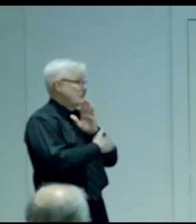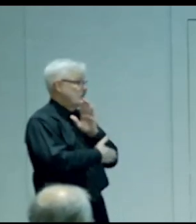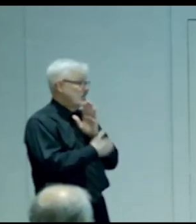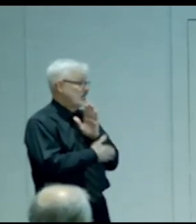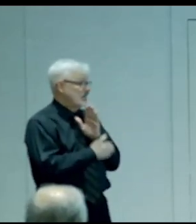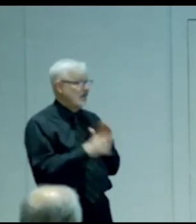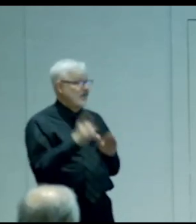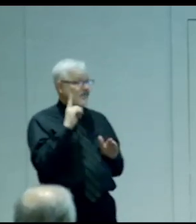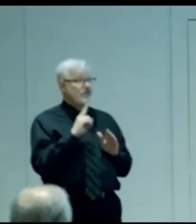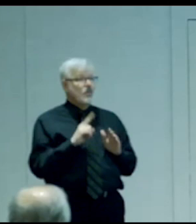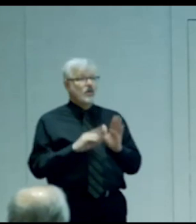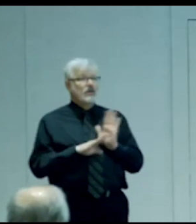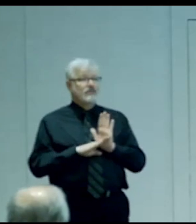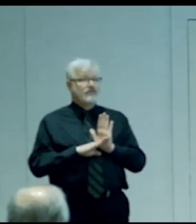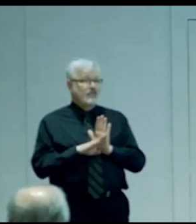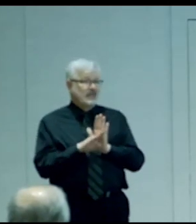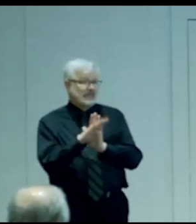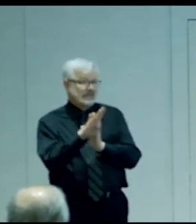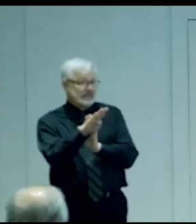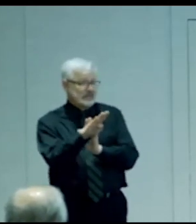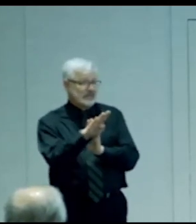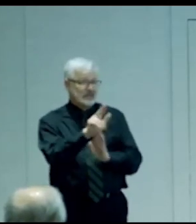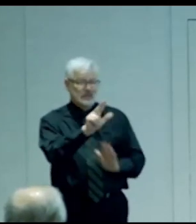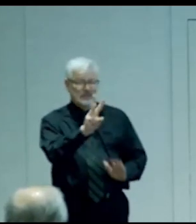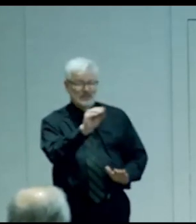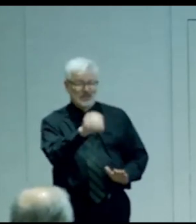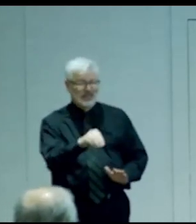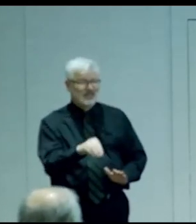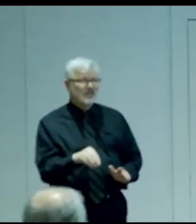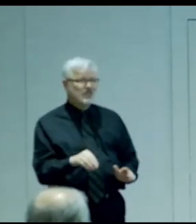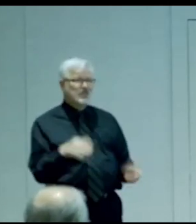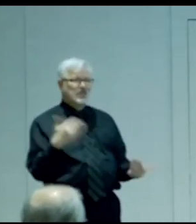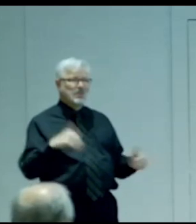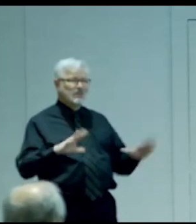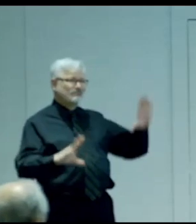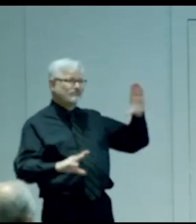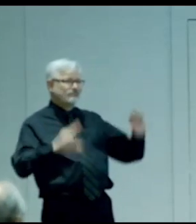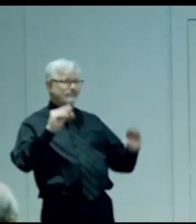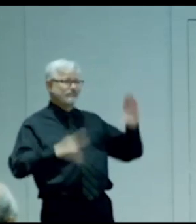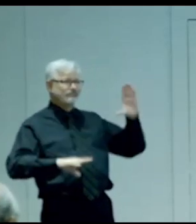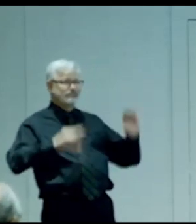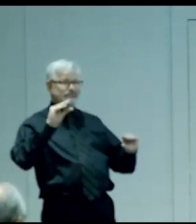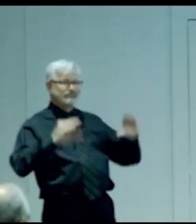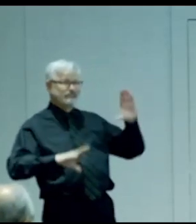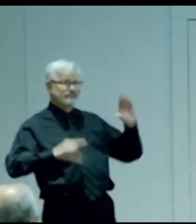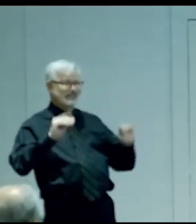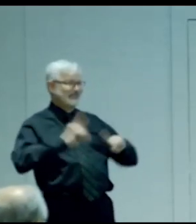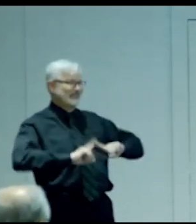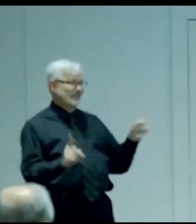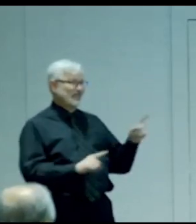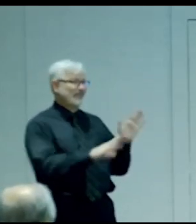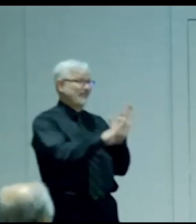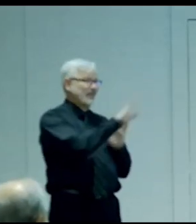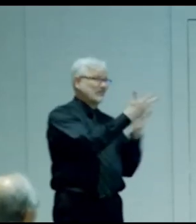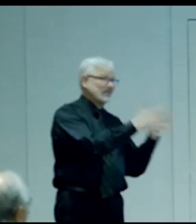for developing countries, it's 26%. So there's a big difference between developed and developing countries